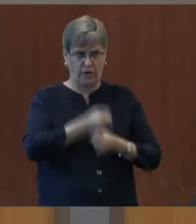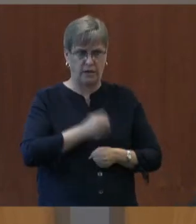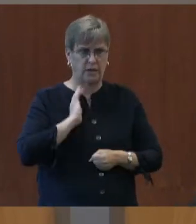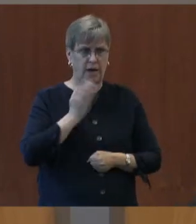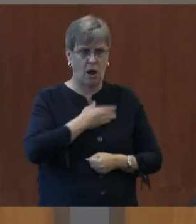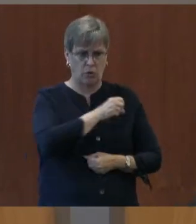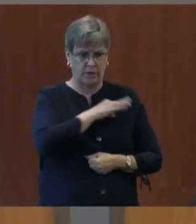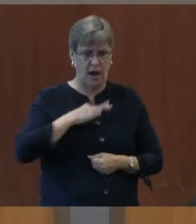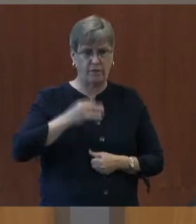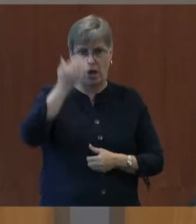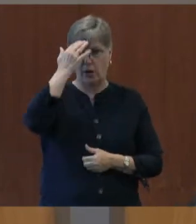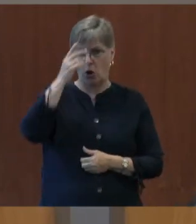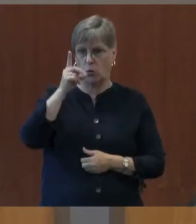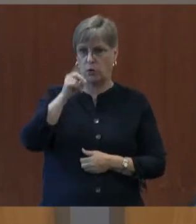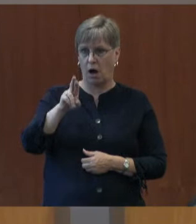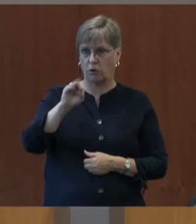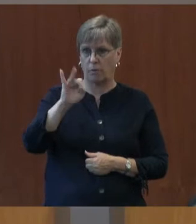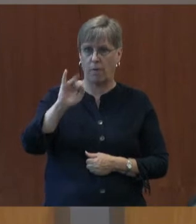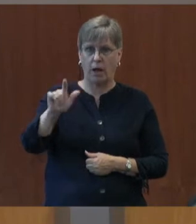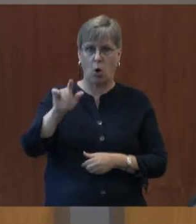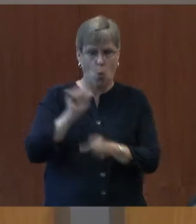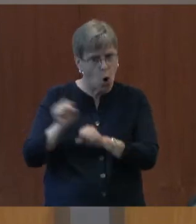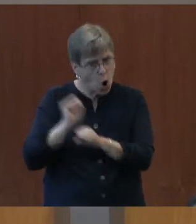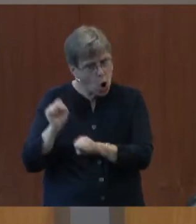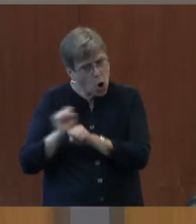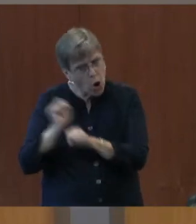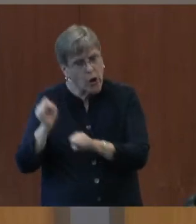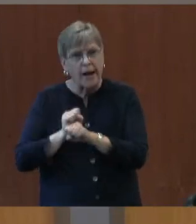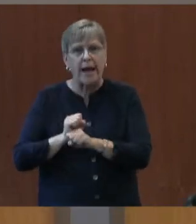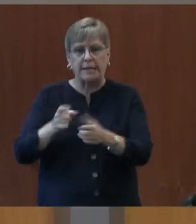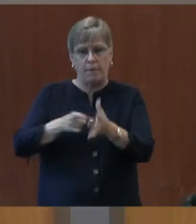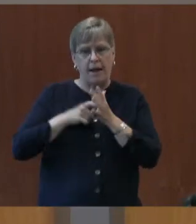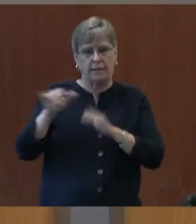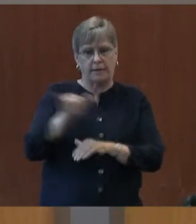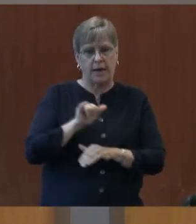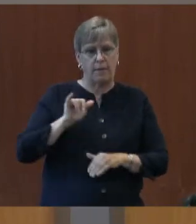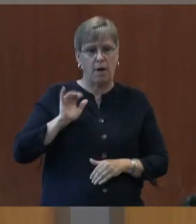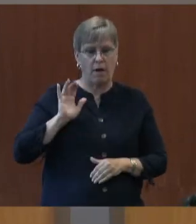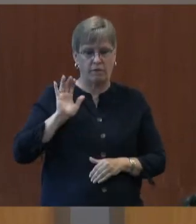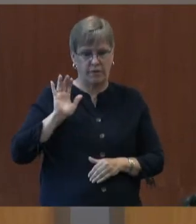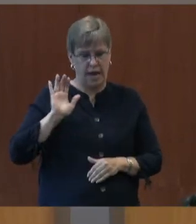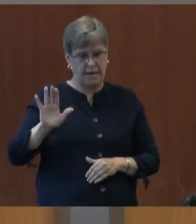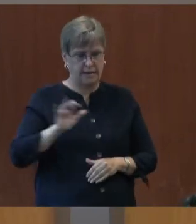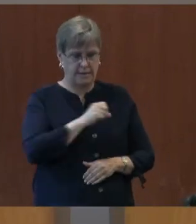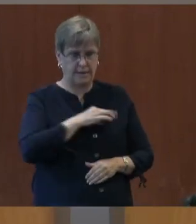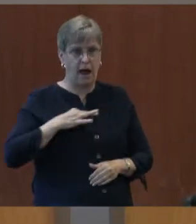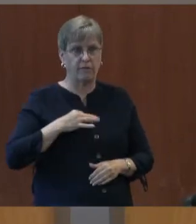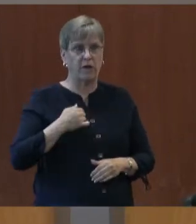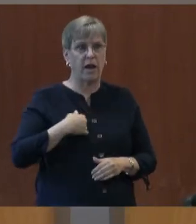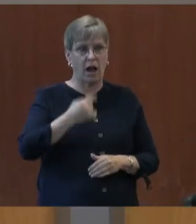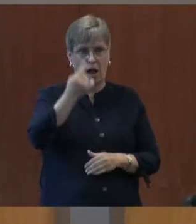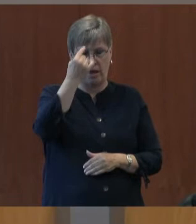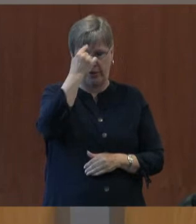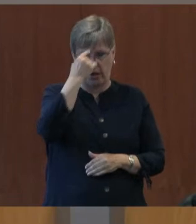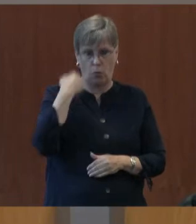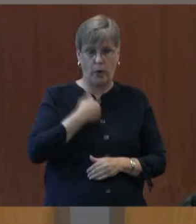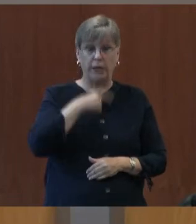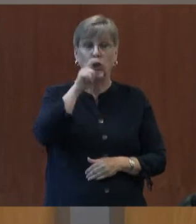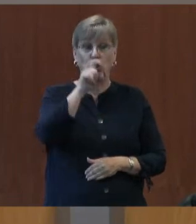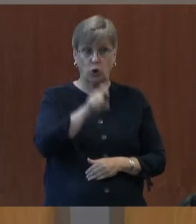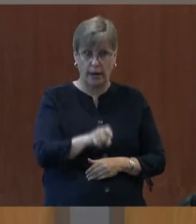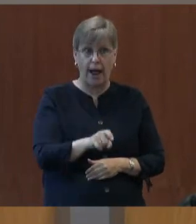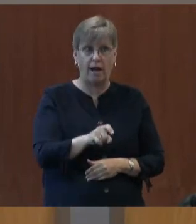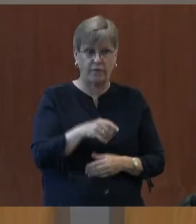I know Dr. Michael works his tail off, and I know he demands the same of his staff. And I think that we should